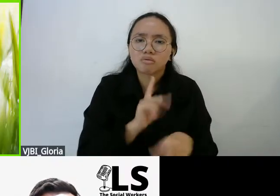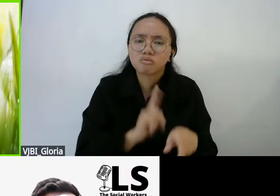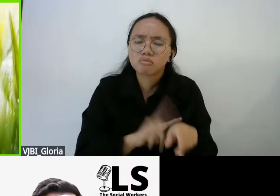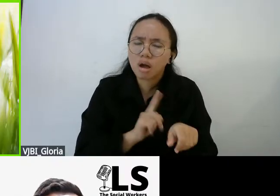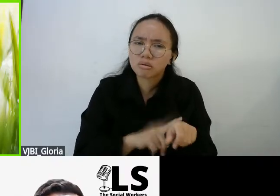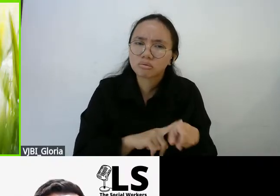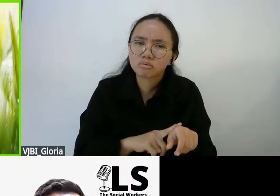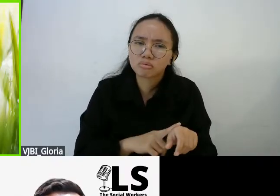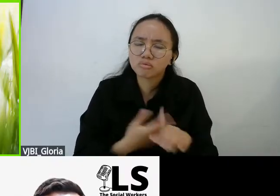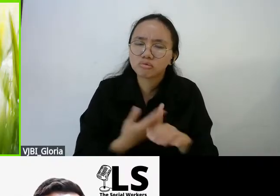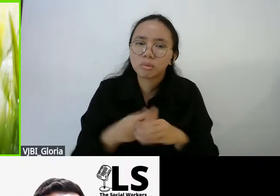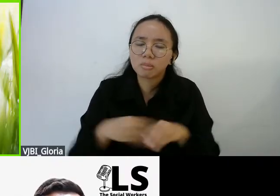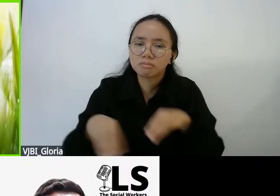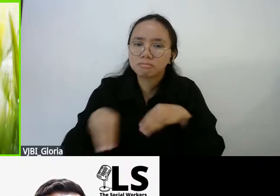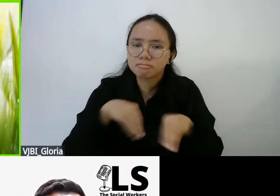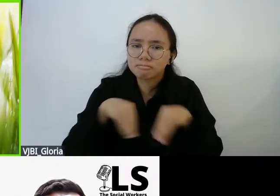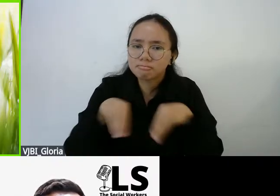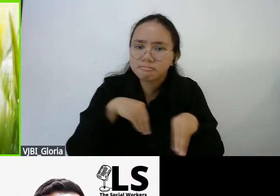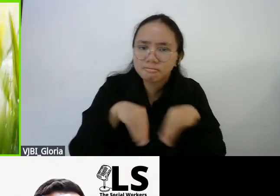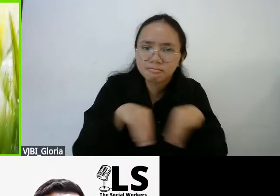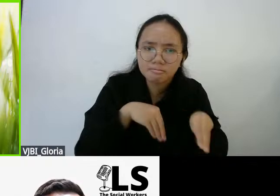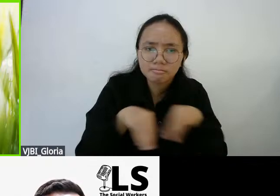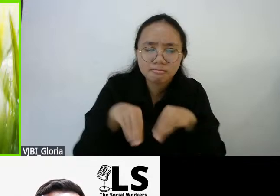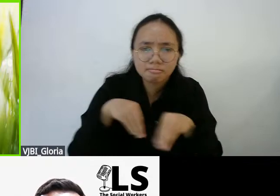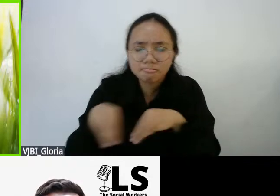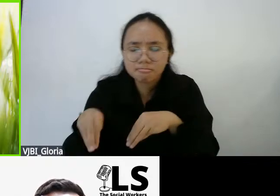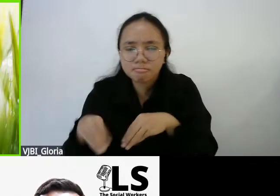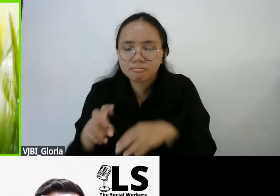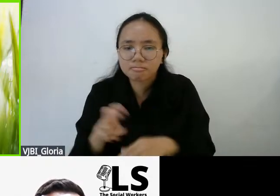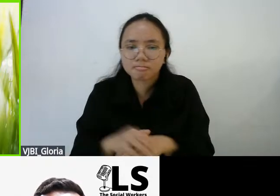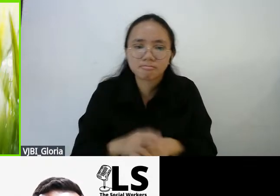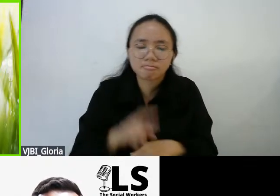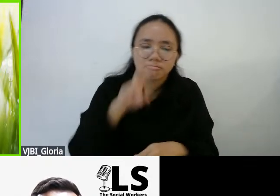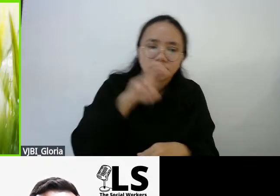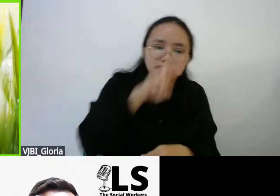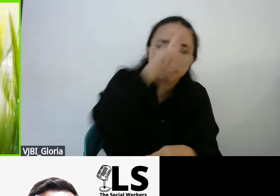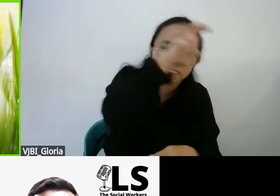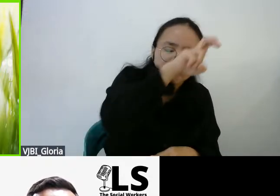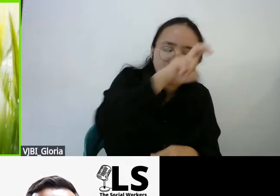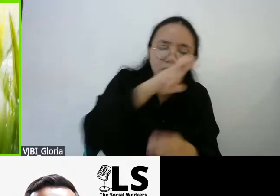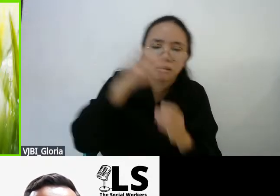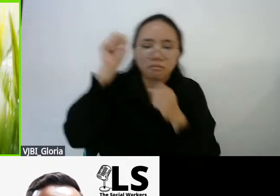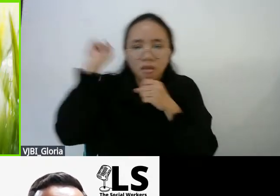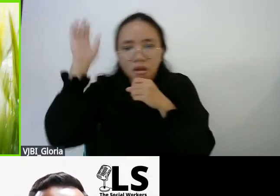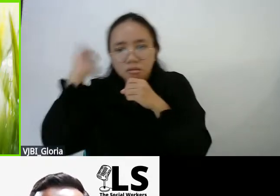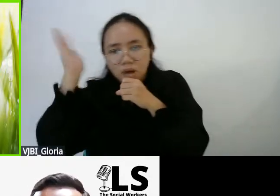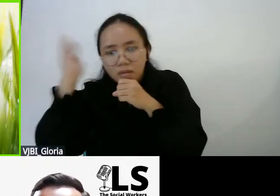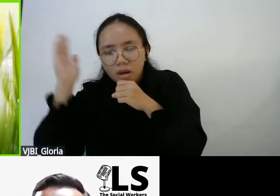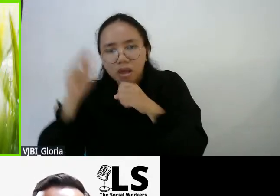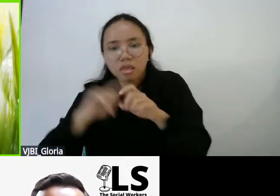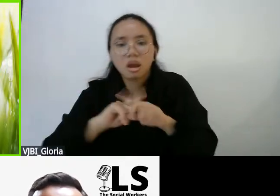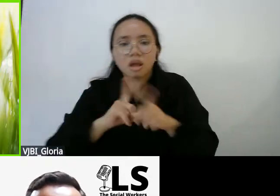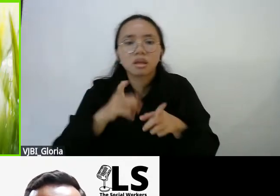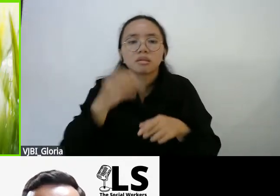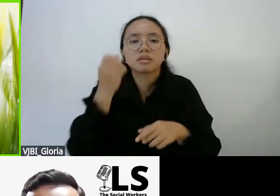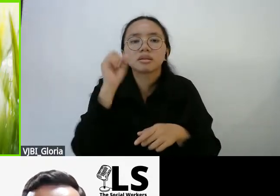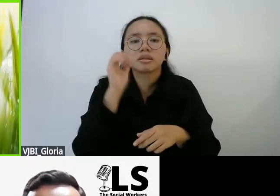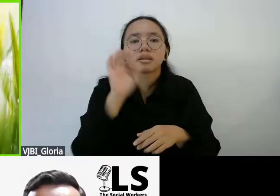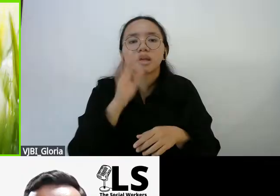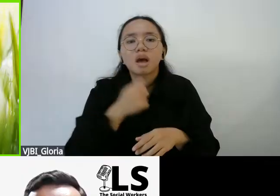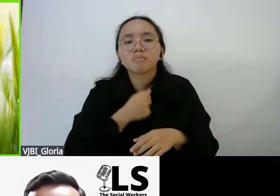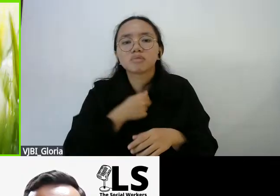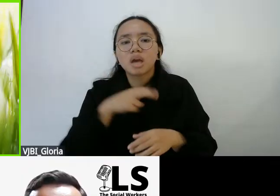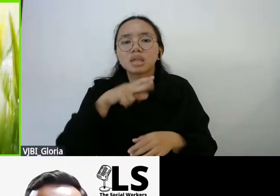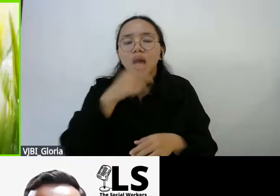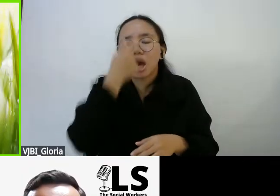had steps with no handrail. So I actually had to have a student who held my hands and